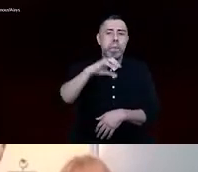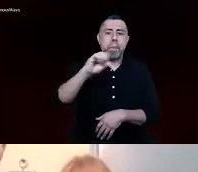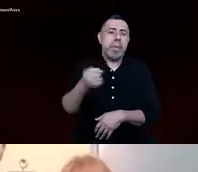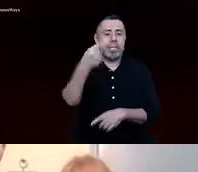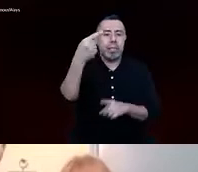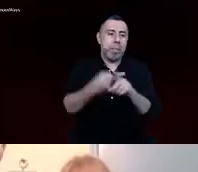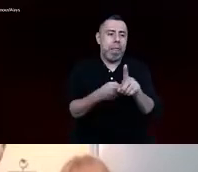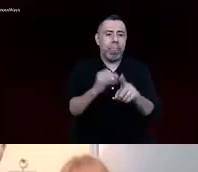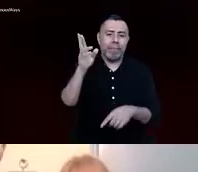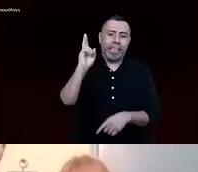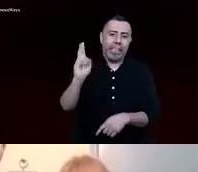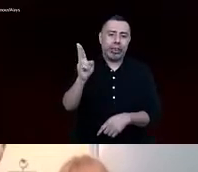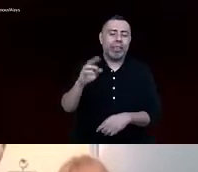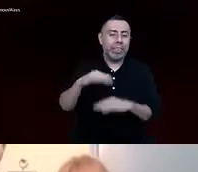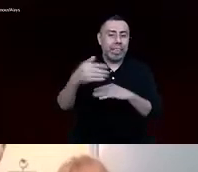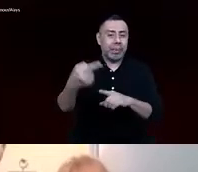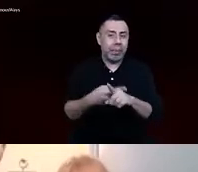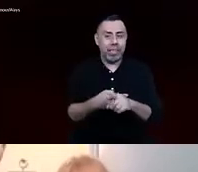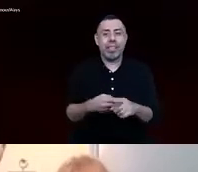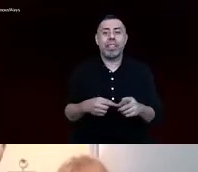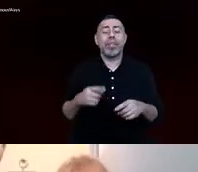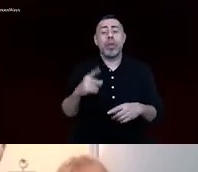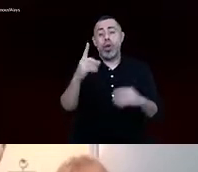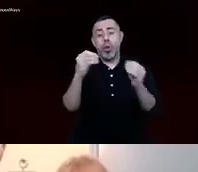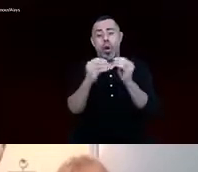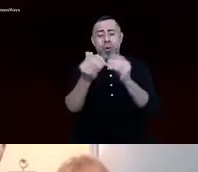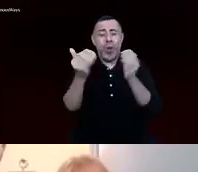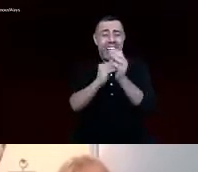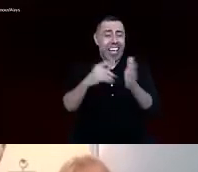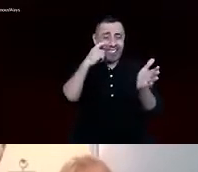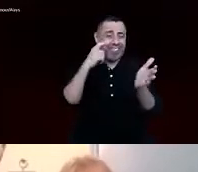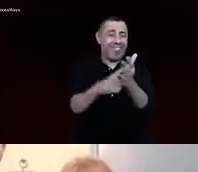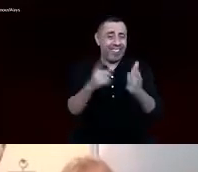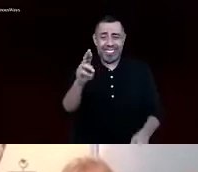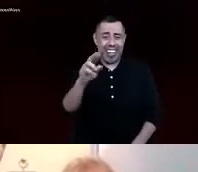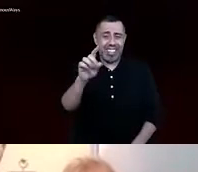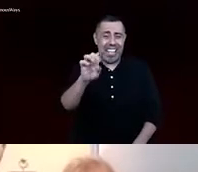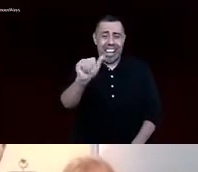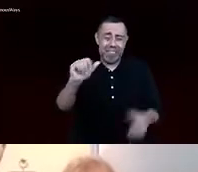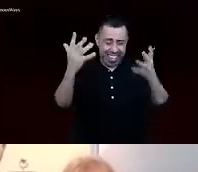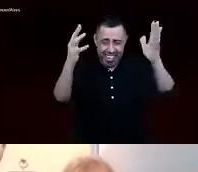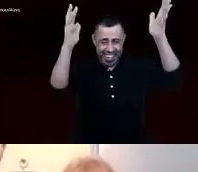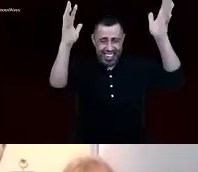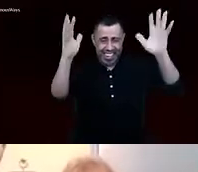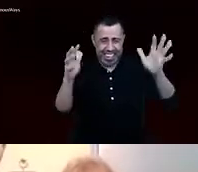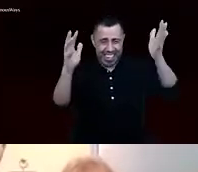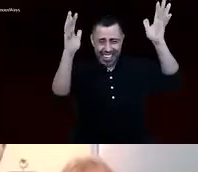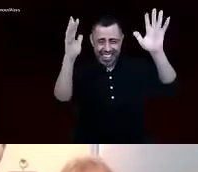History Month. And in saying that, let's give it one more time for the amazing. Woo! Dr. Zelema